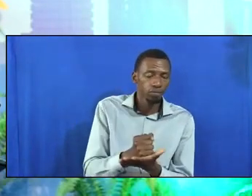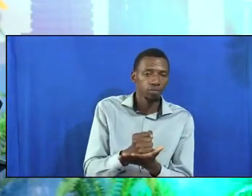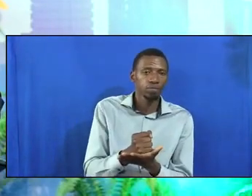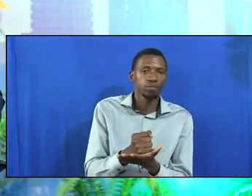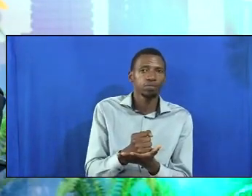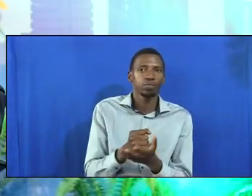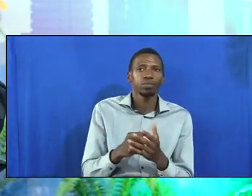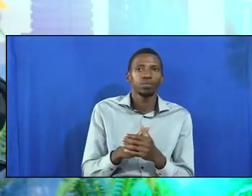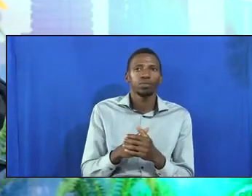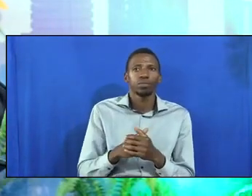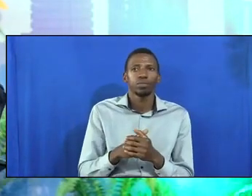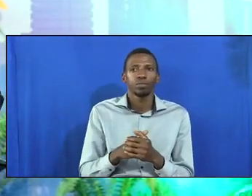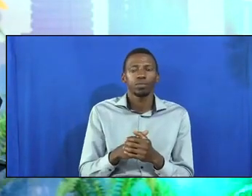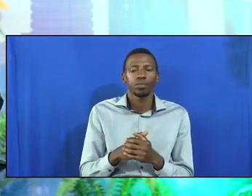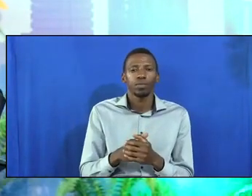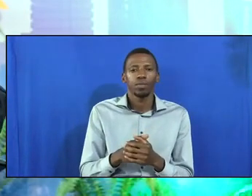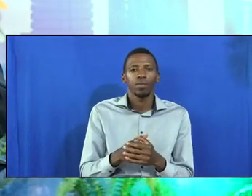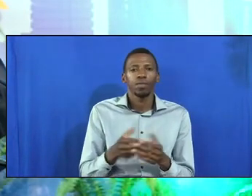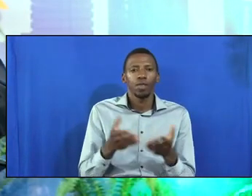There is